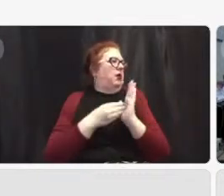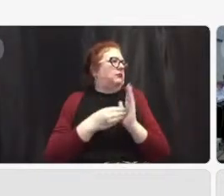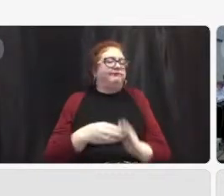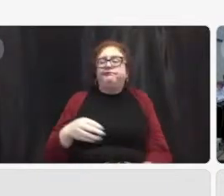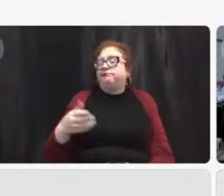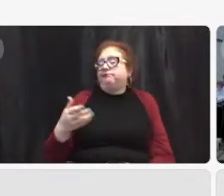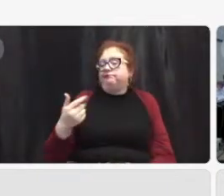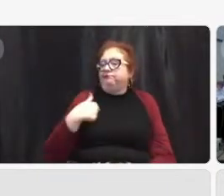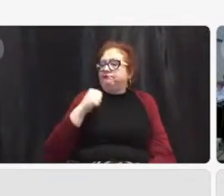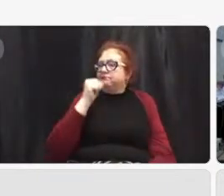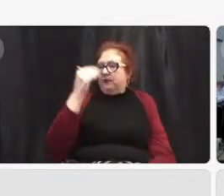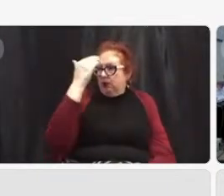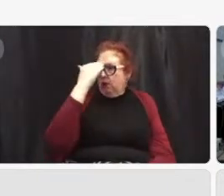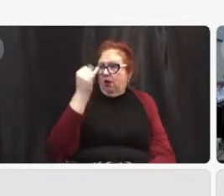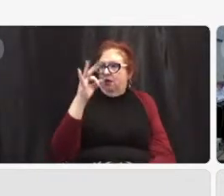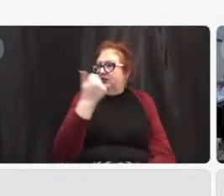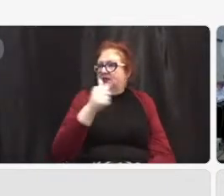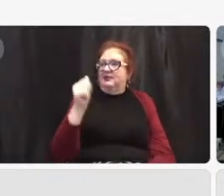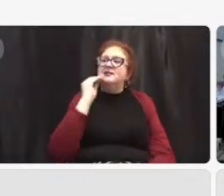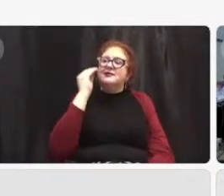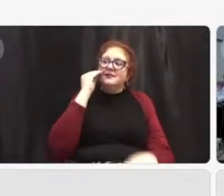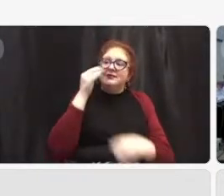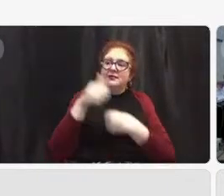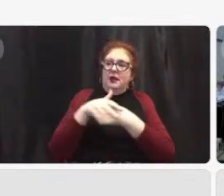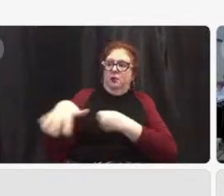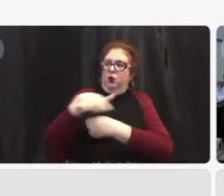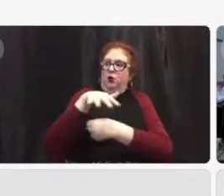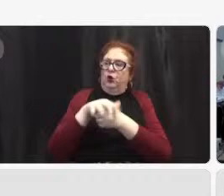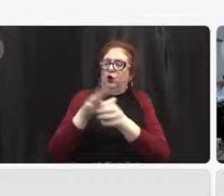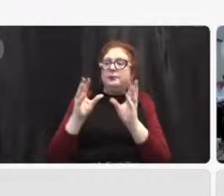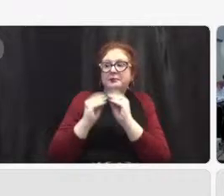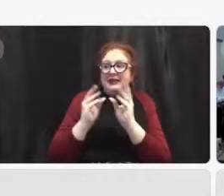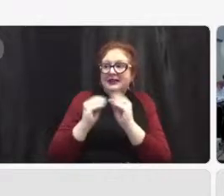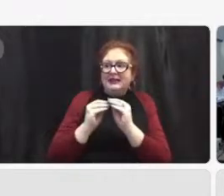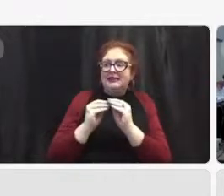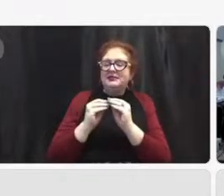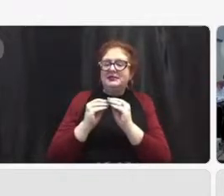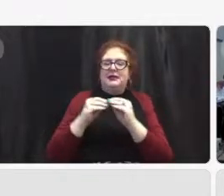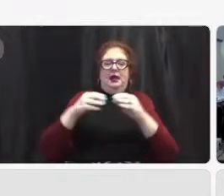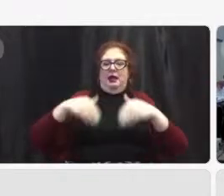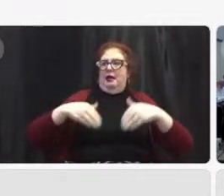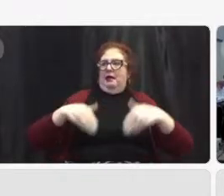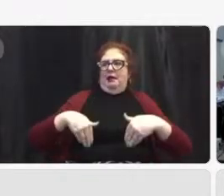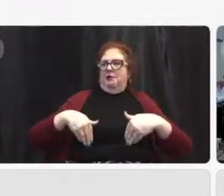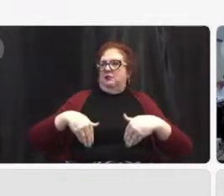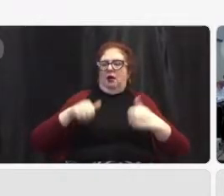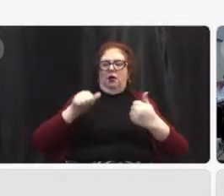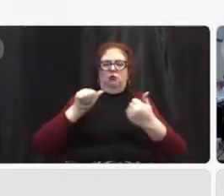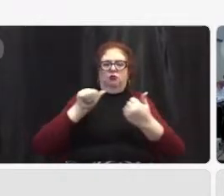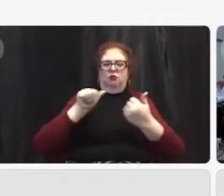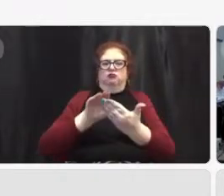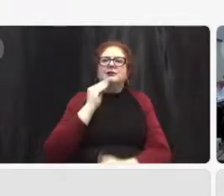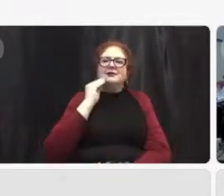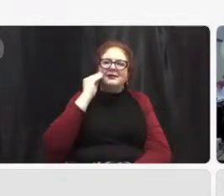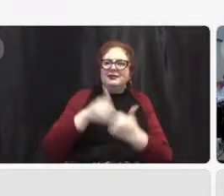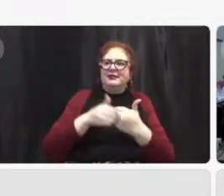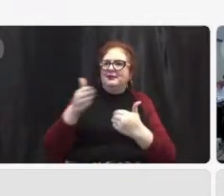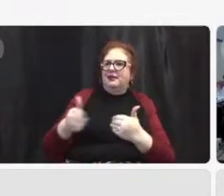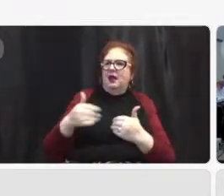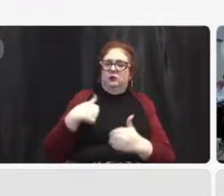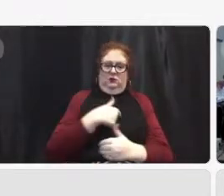any neighborhood meetings. I have not addressed the neighbors. We have not received